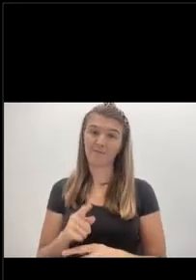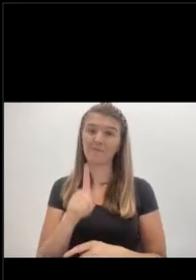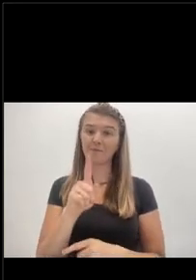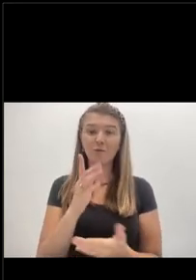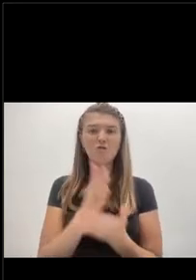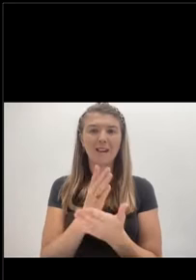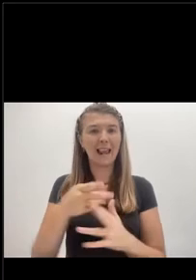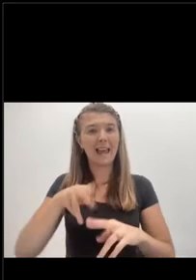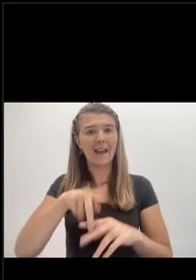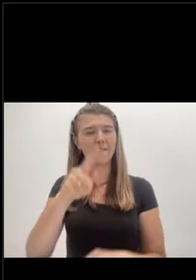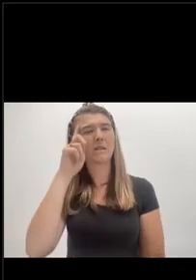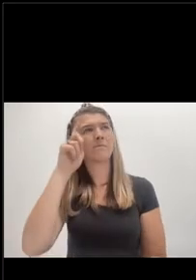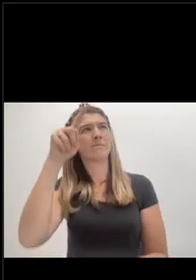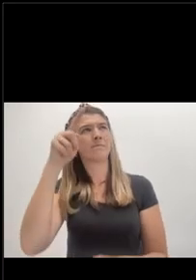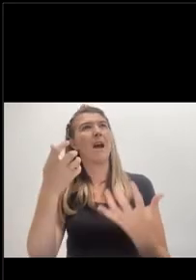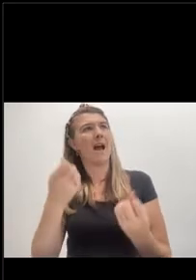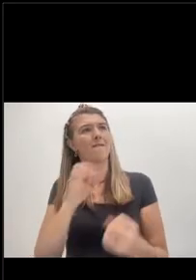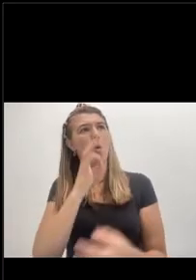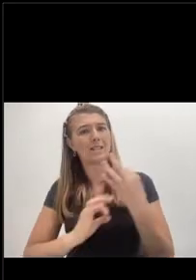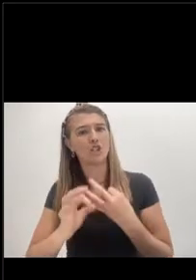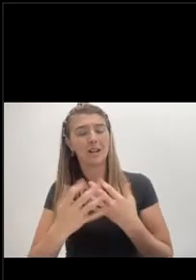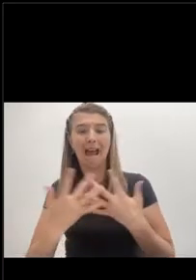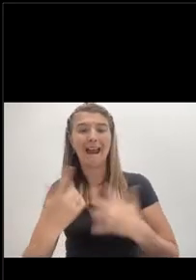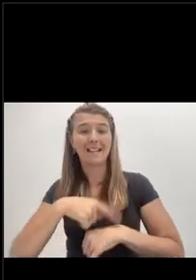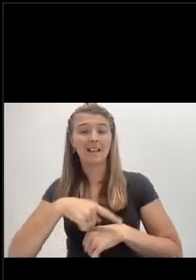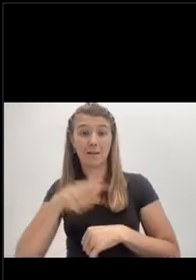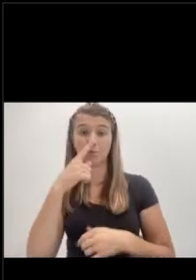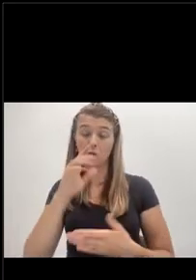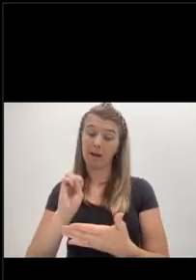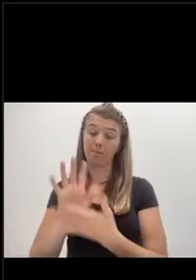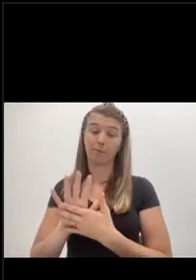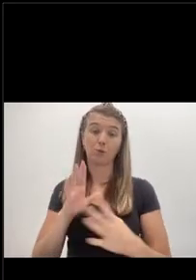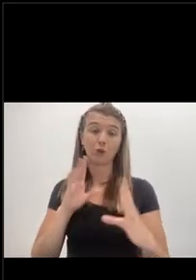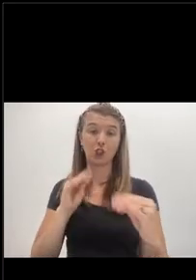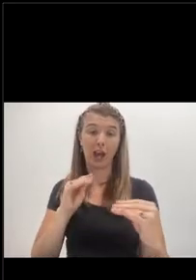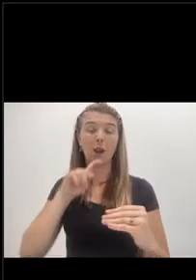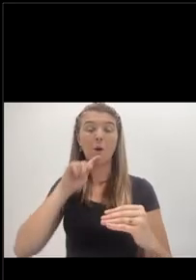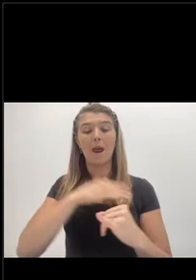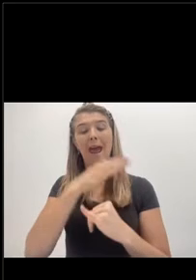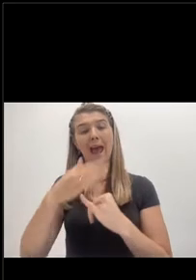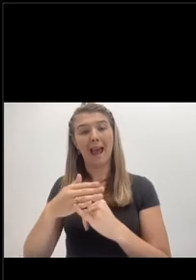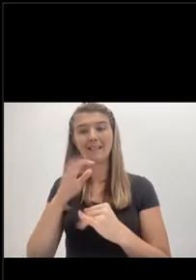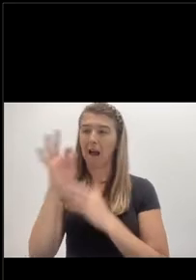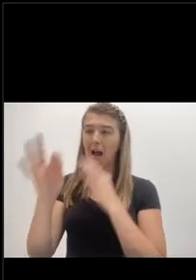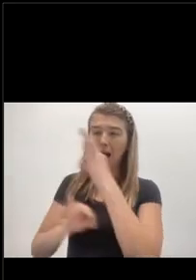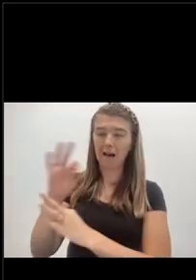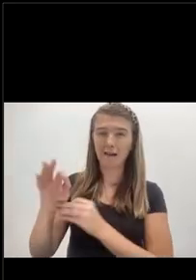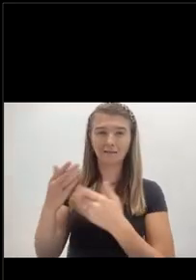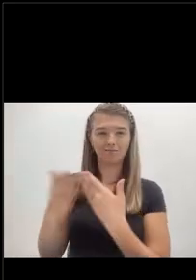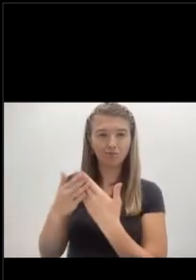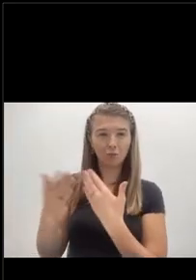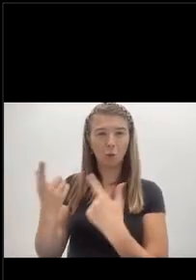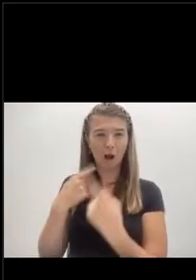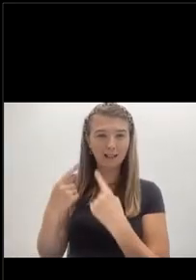those questions at any point, and we'll have lots of time to discuss those with our speakers in the second part of today's webinar. We've got two really